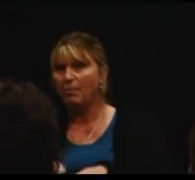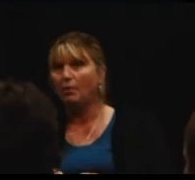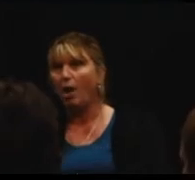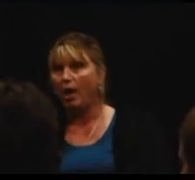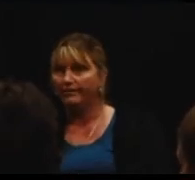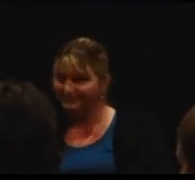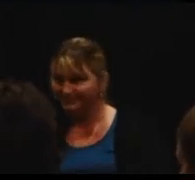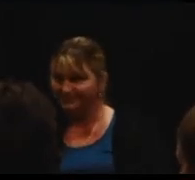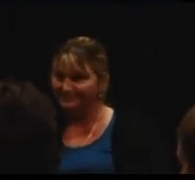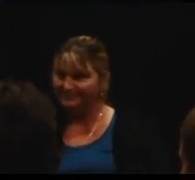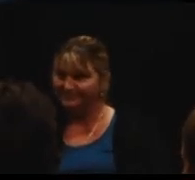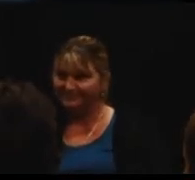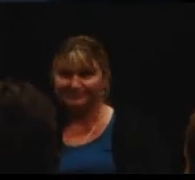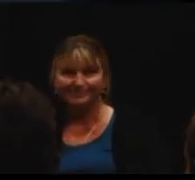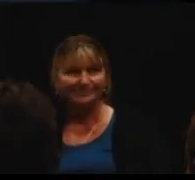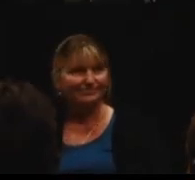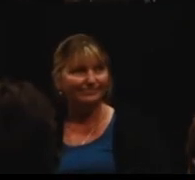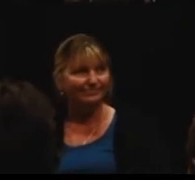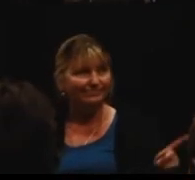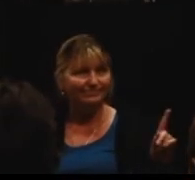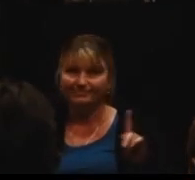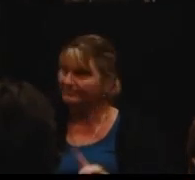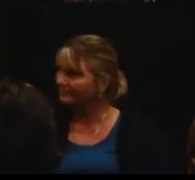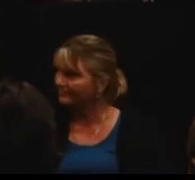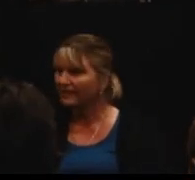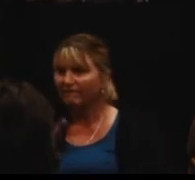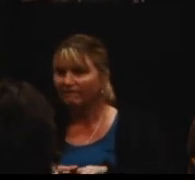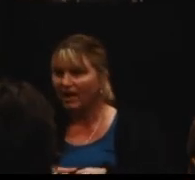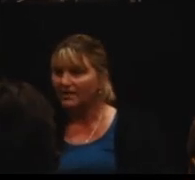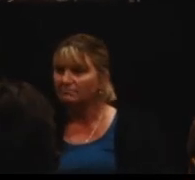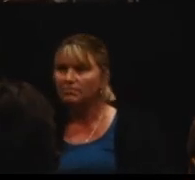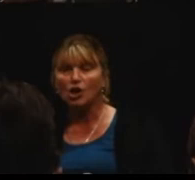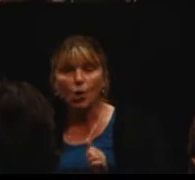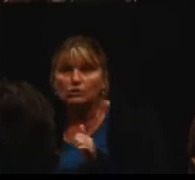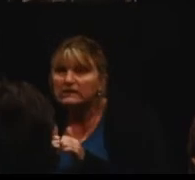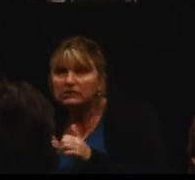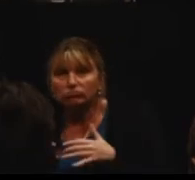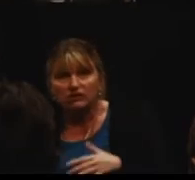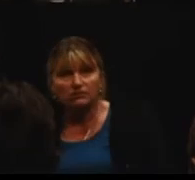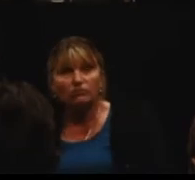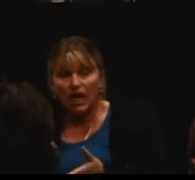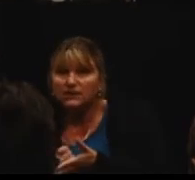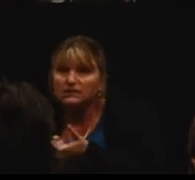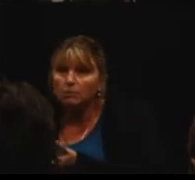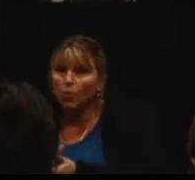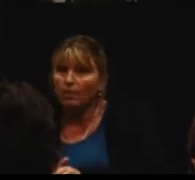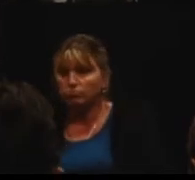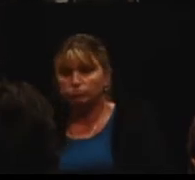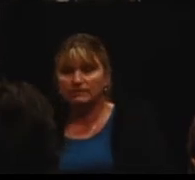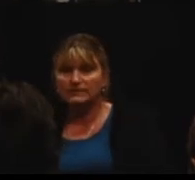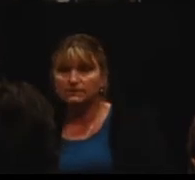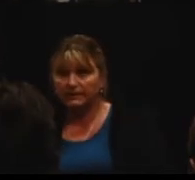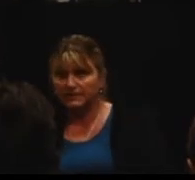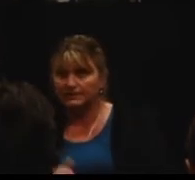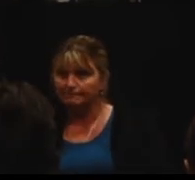Yep. Fran. I wouldn't disagree with that. In fact, I fully support what the other speakers have said. I